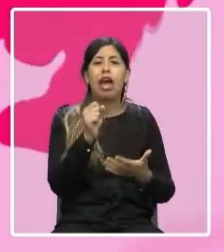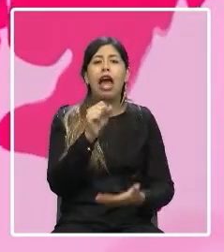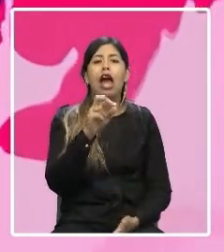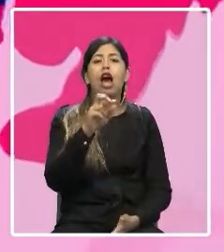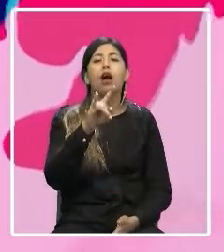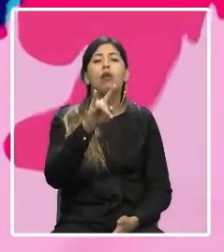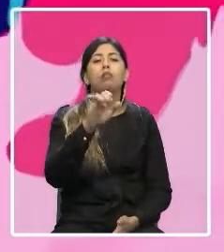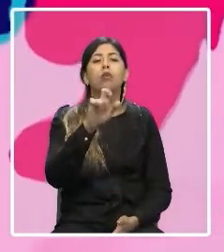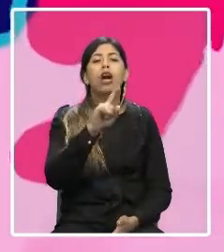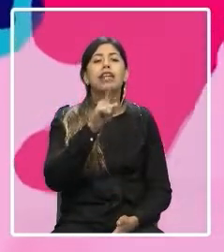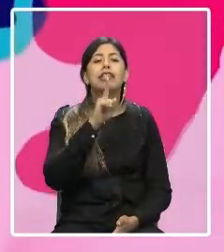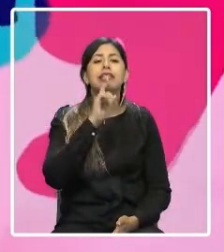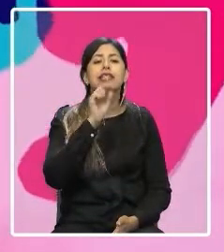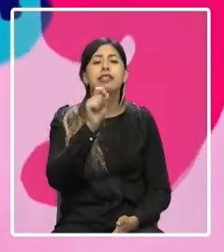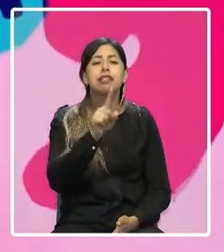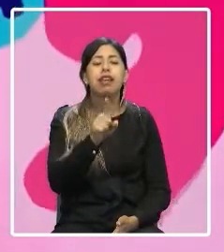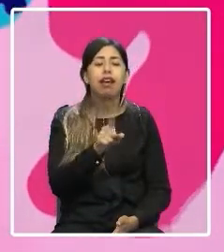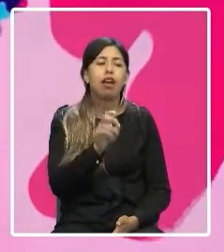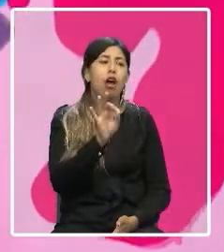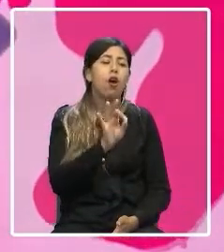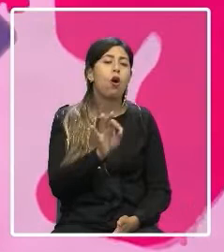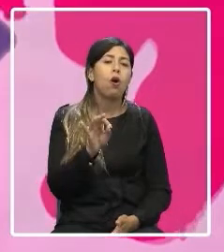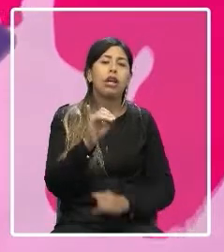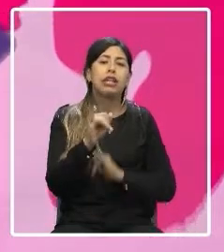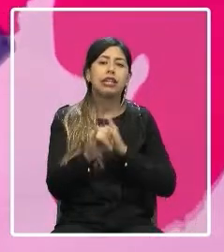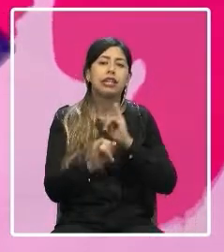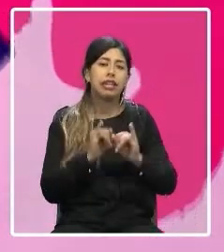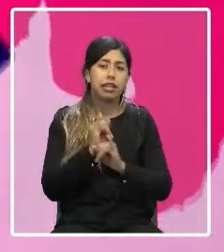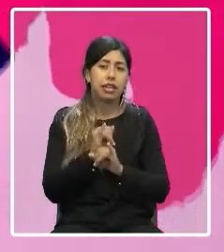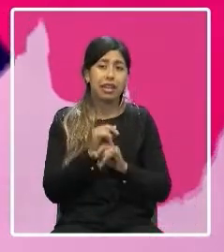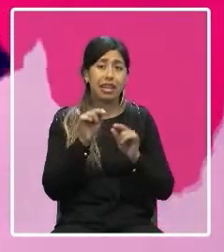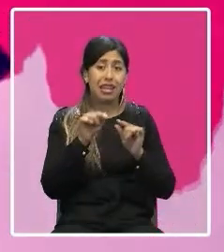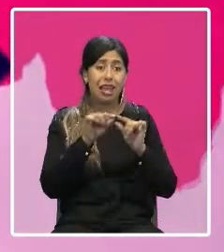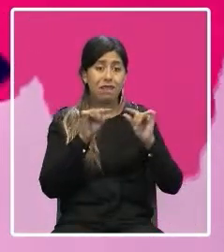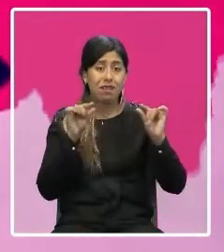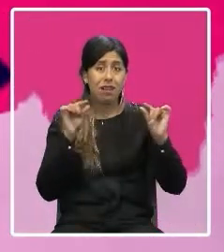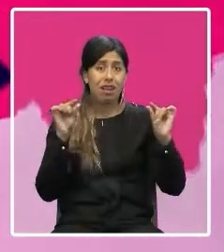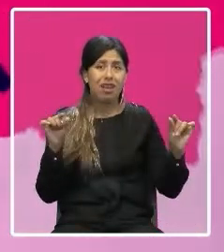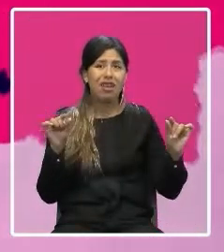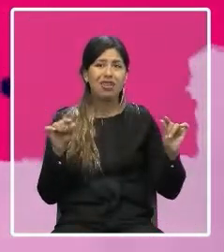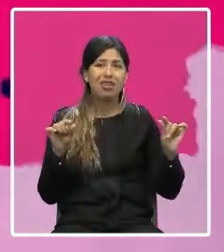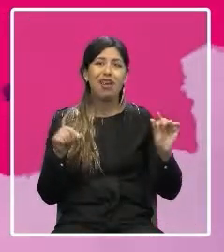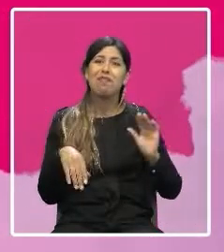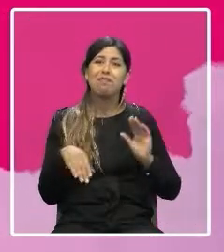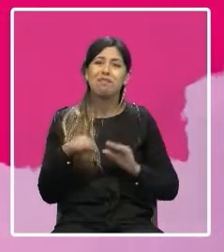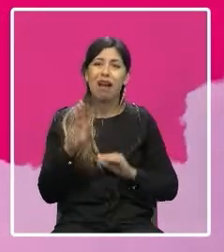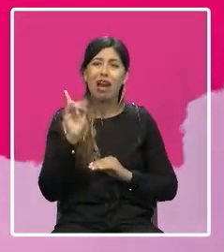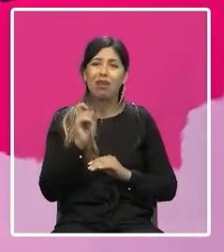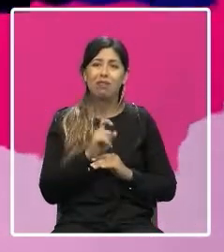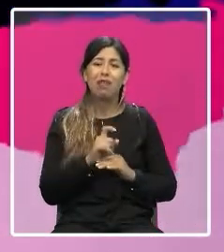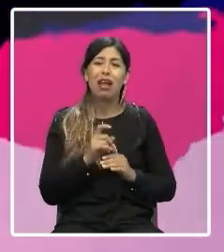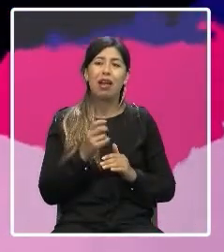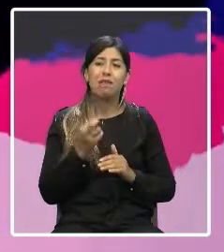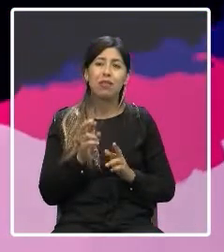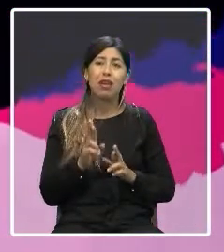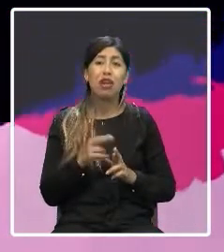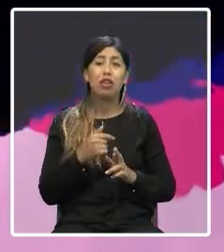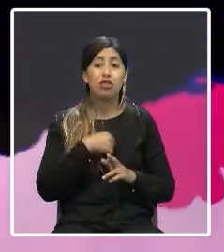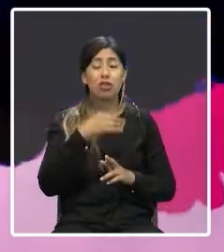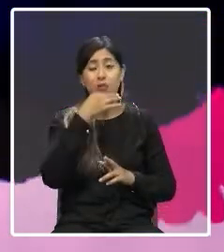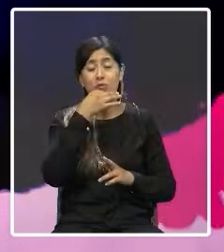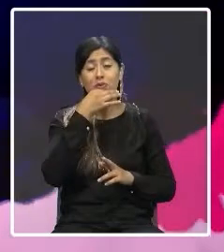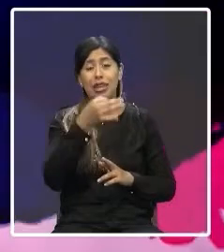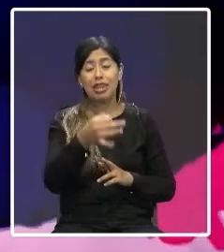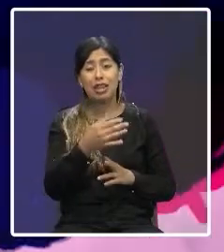is that this particular quote becomes even more complex. But when I'm talking to my students about addiction, I always say to them, you have to